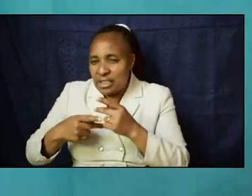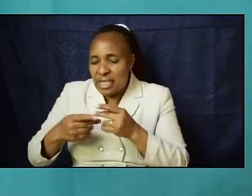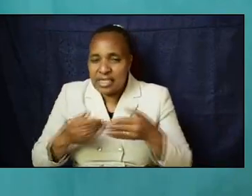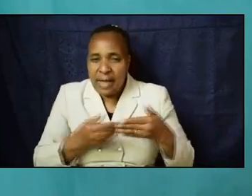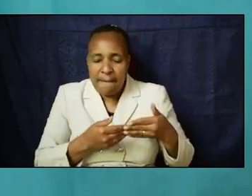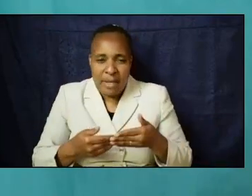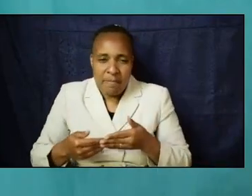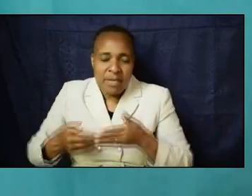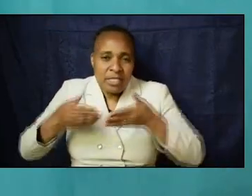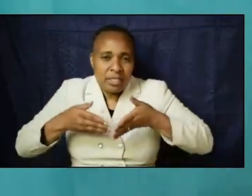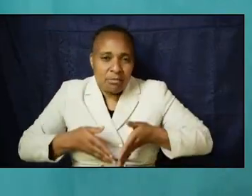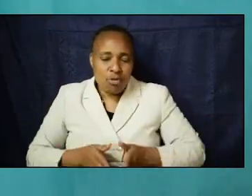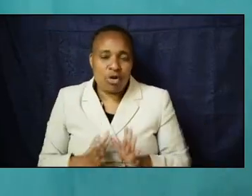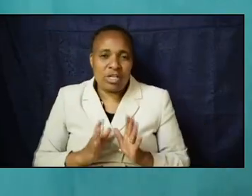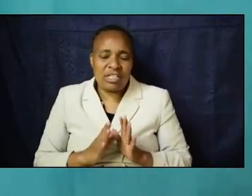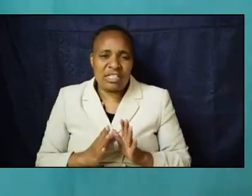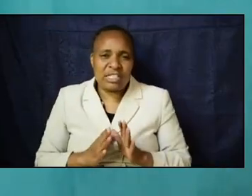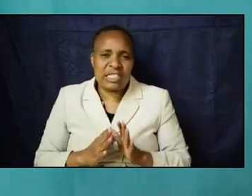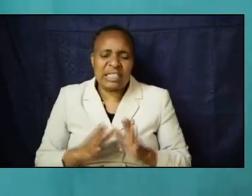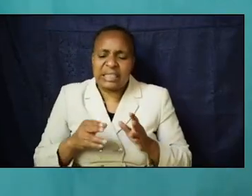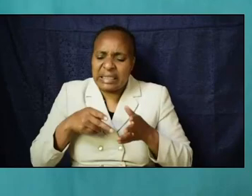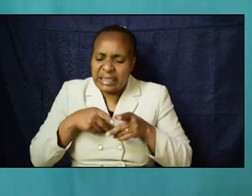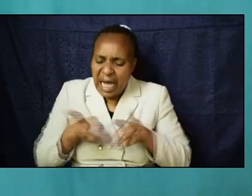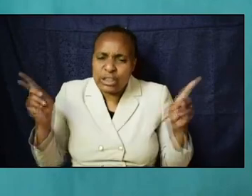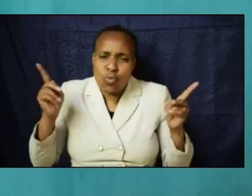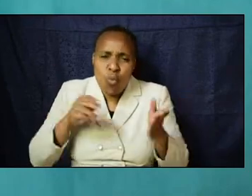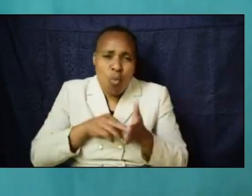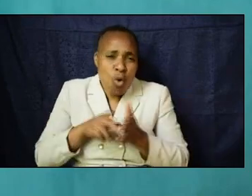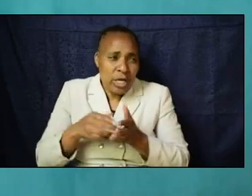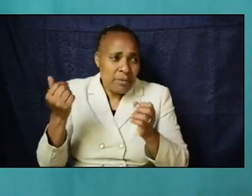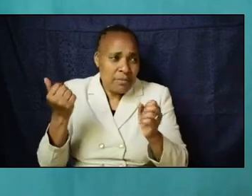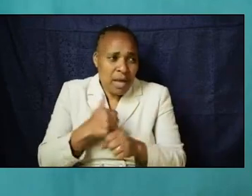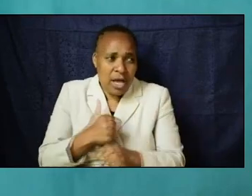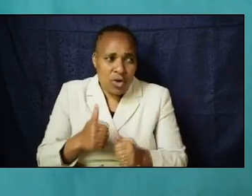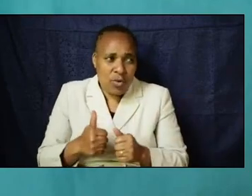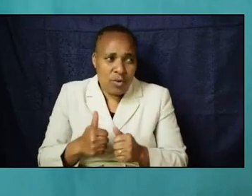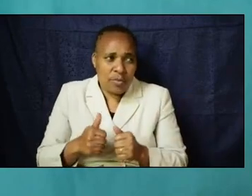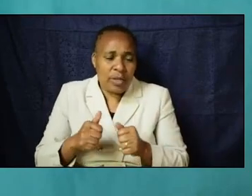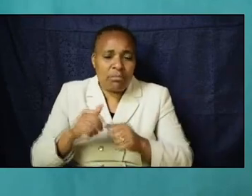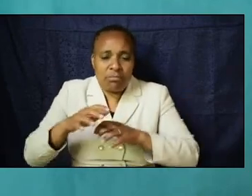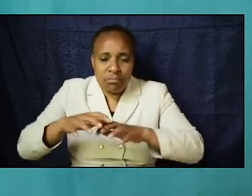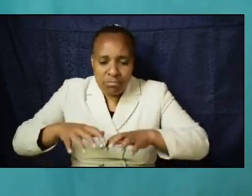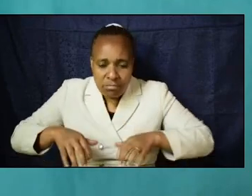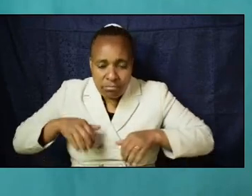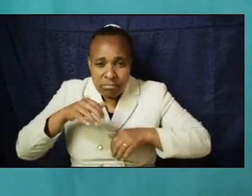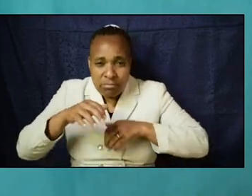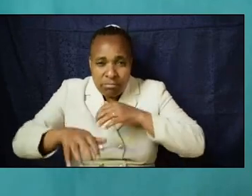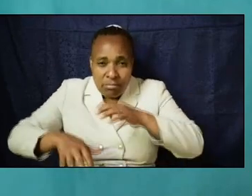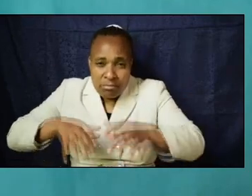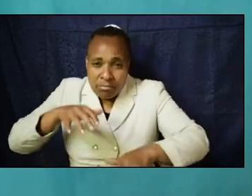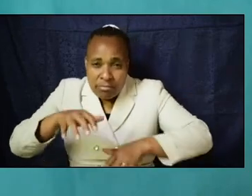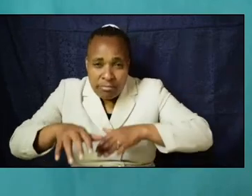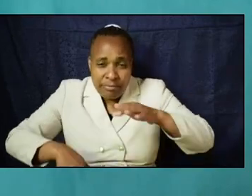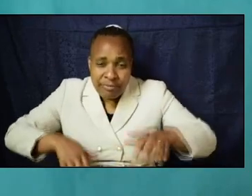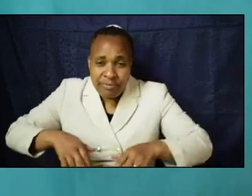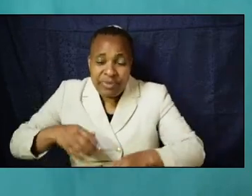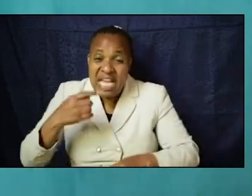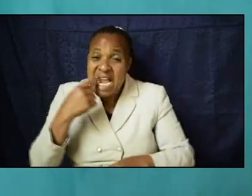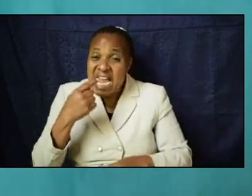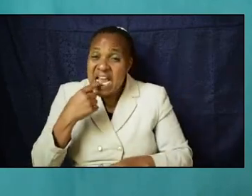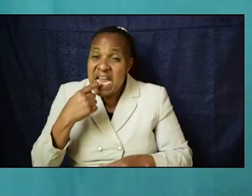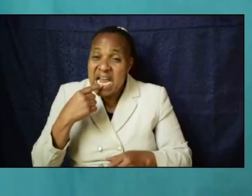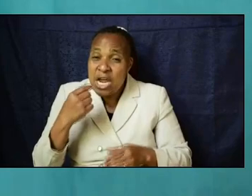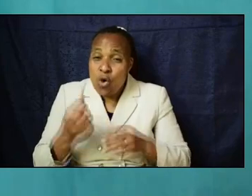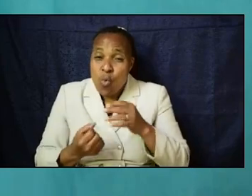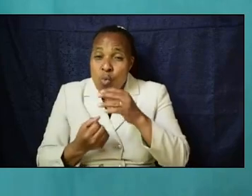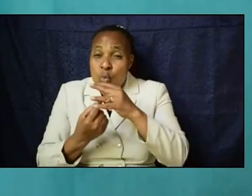baby is born, they don't start walking. They start by crawling. Their teeth normally are not yet out.